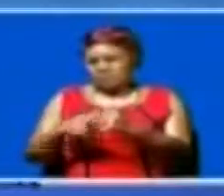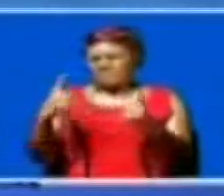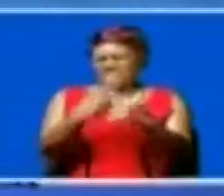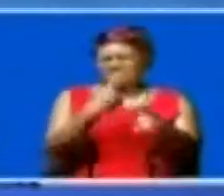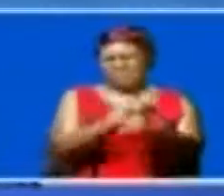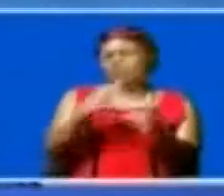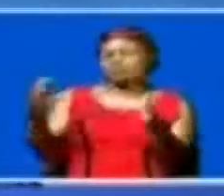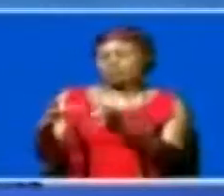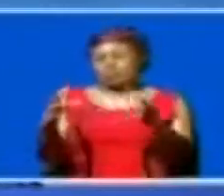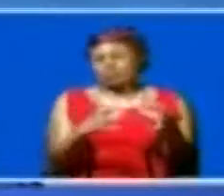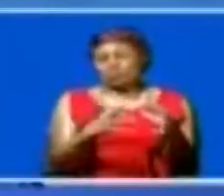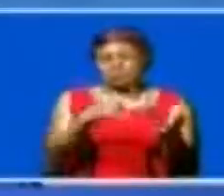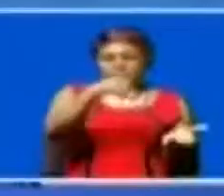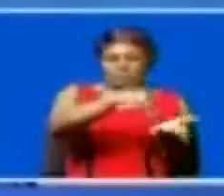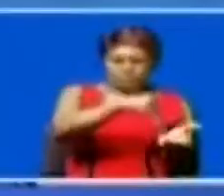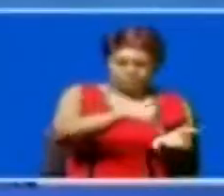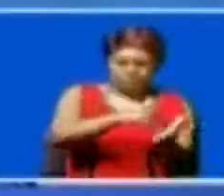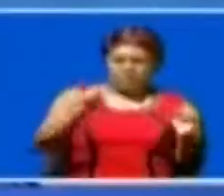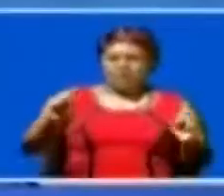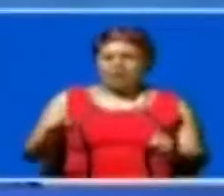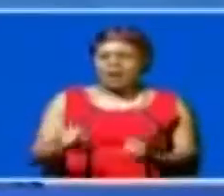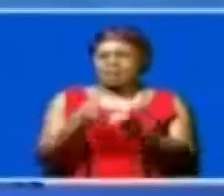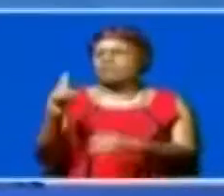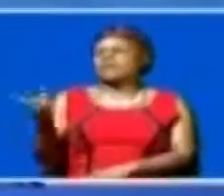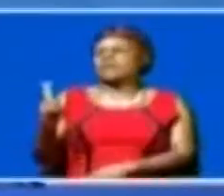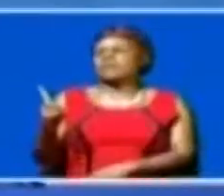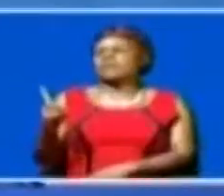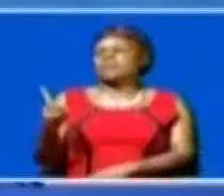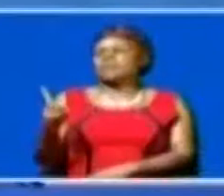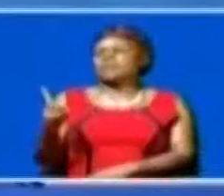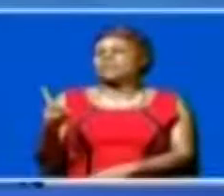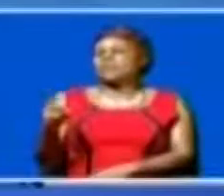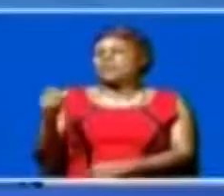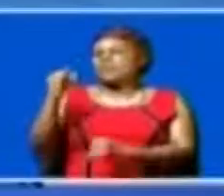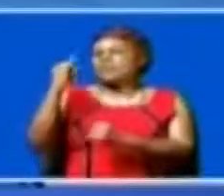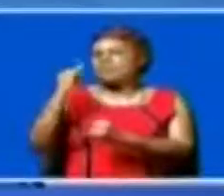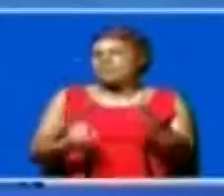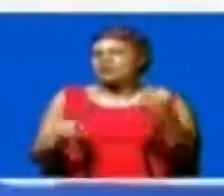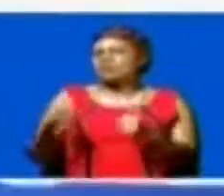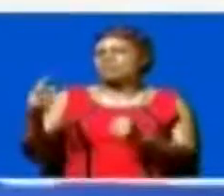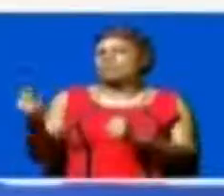Kabeberi, Driftwood and the Christie 7's, which will be held in Nairobi at the end of September. Rather,